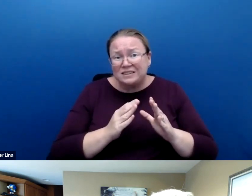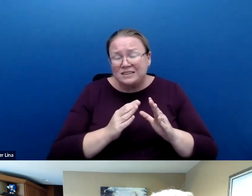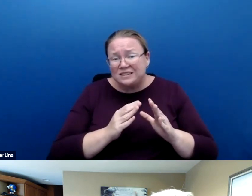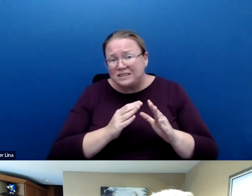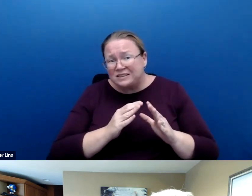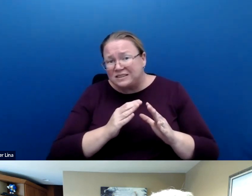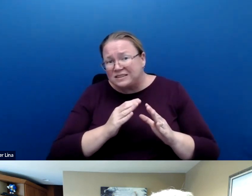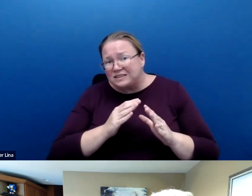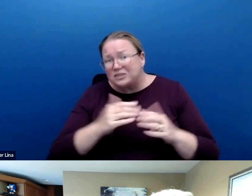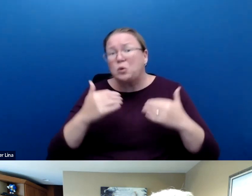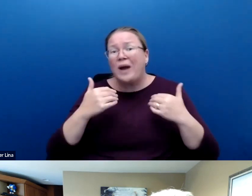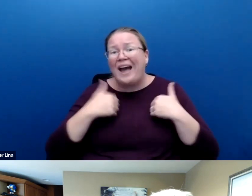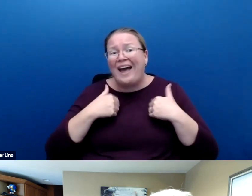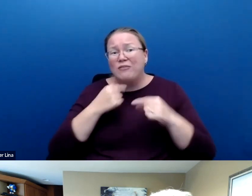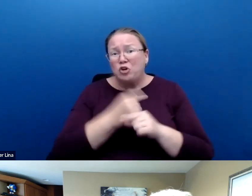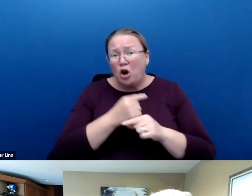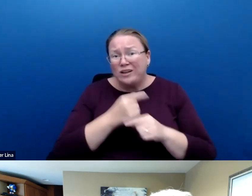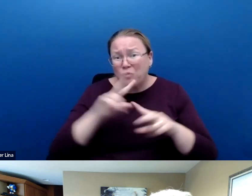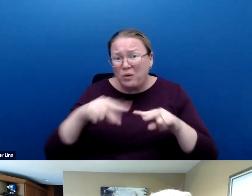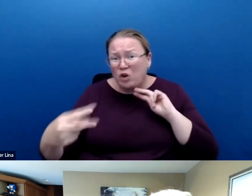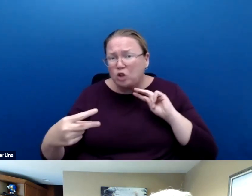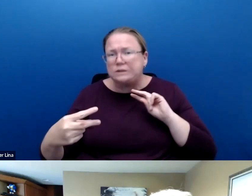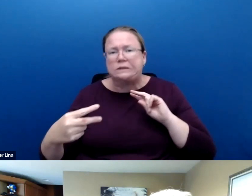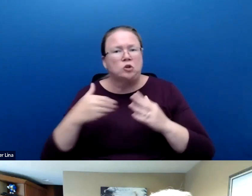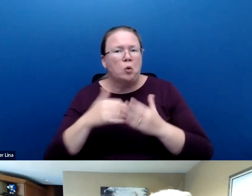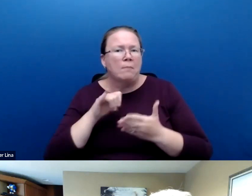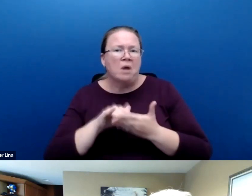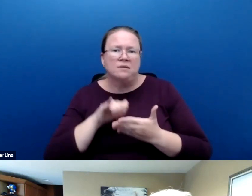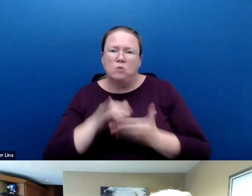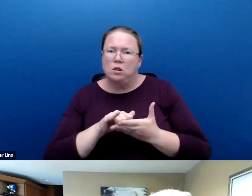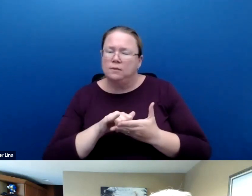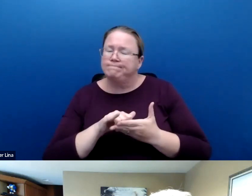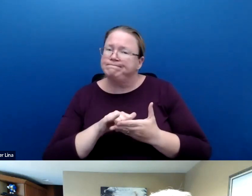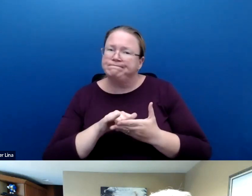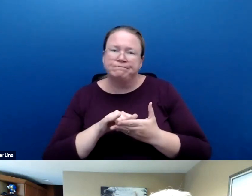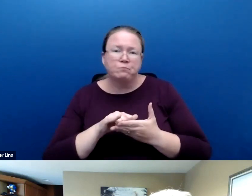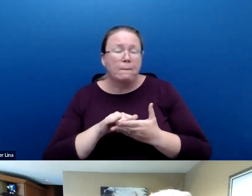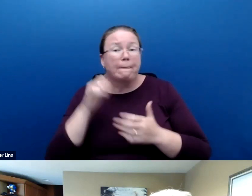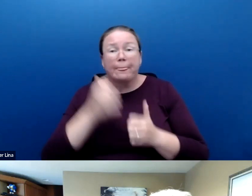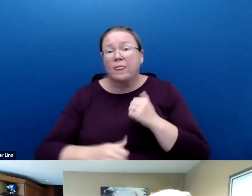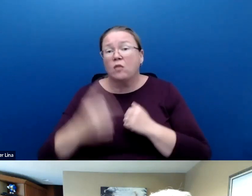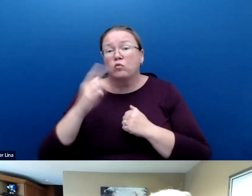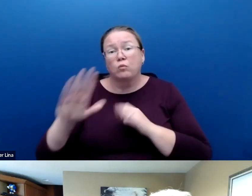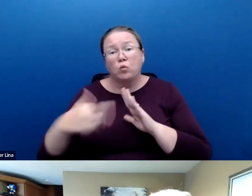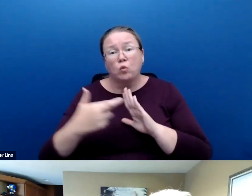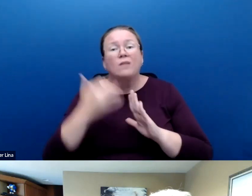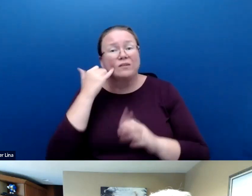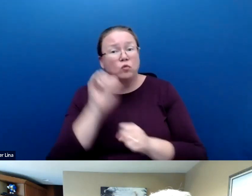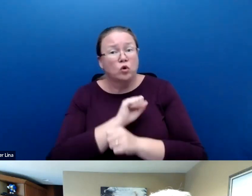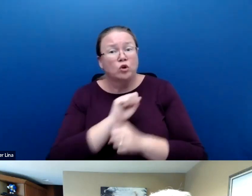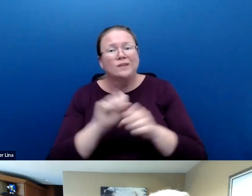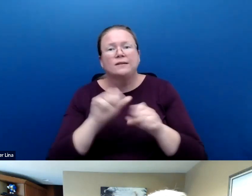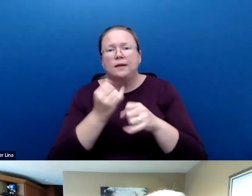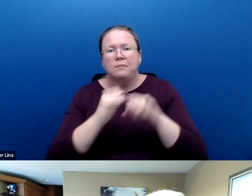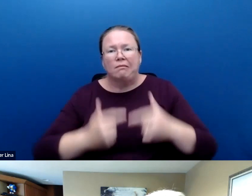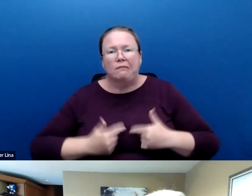To have a guardianship reversed is nearly impossible. So it is everybody's role. If you're working in an independent